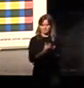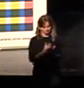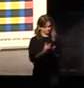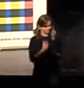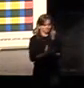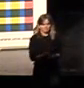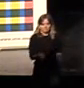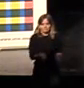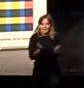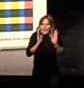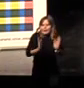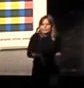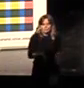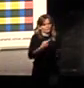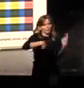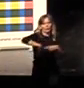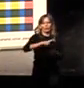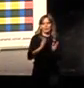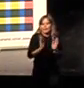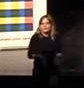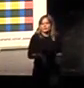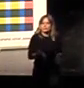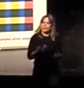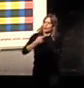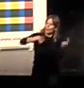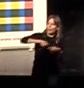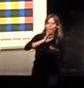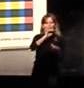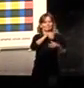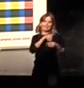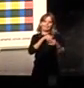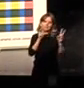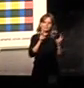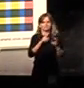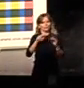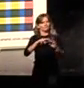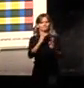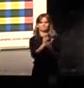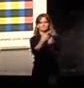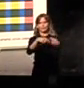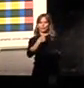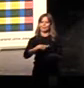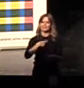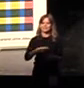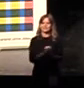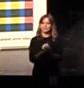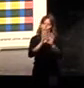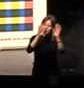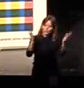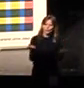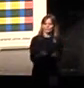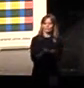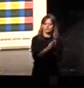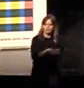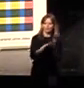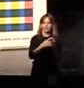voor all all the members of humanity universal human rights and